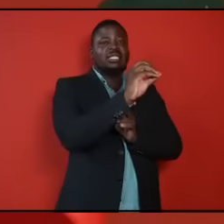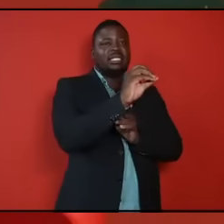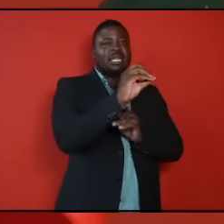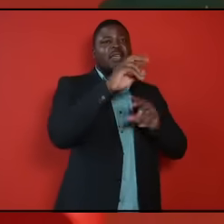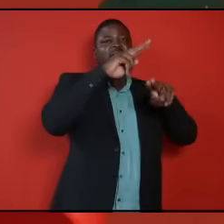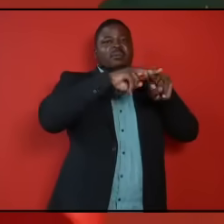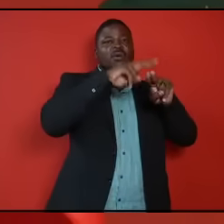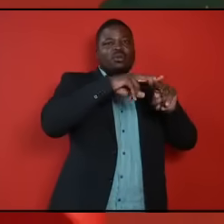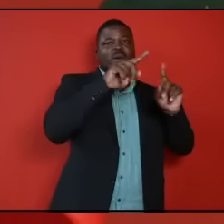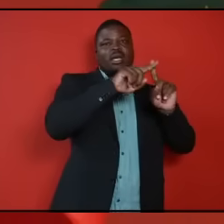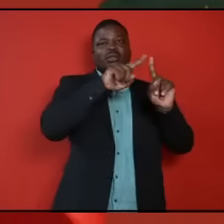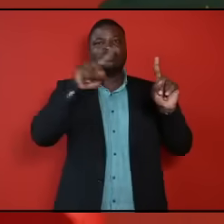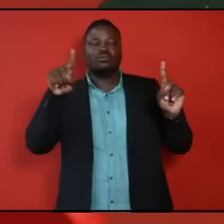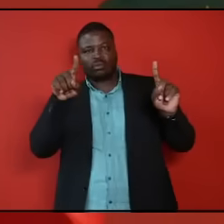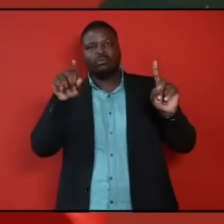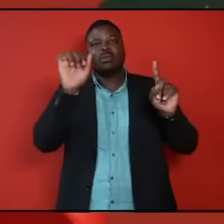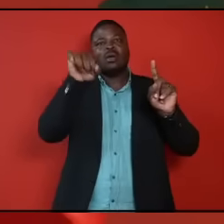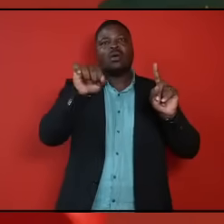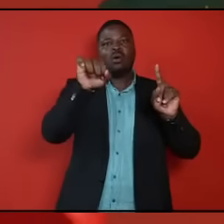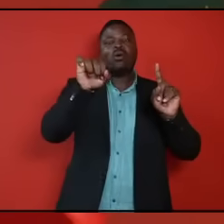2026, bringing together